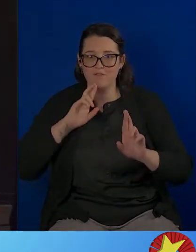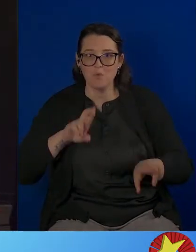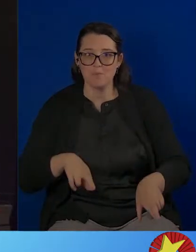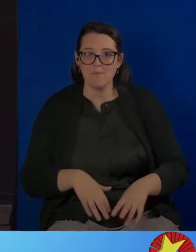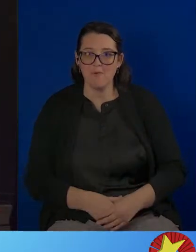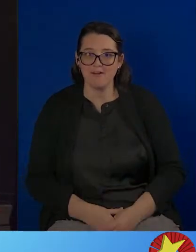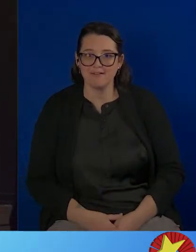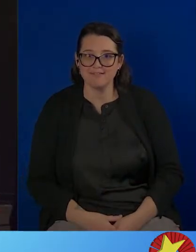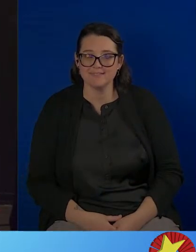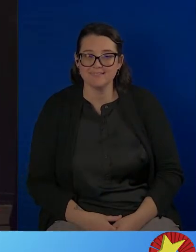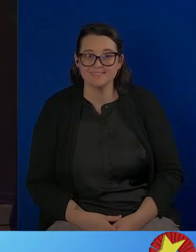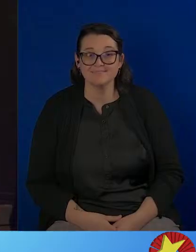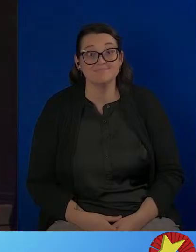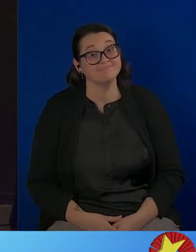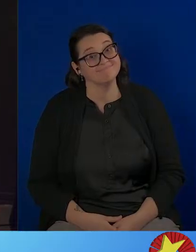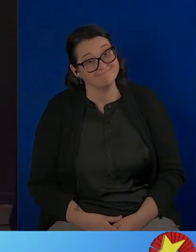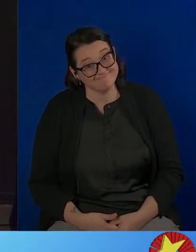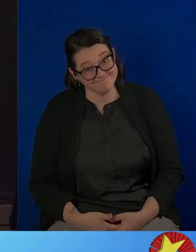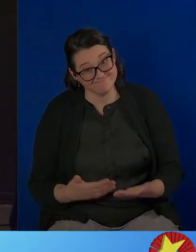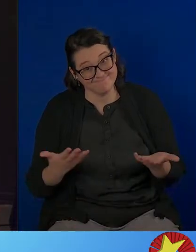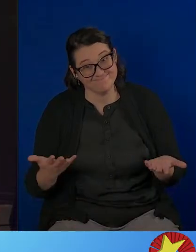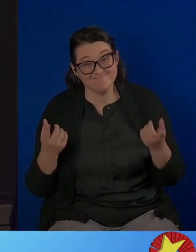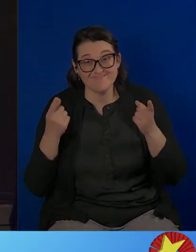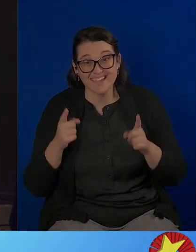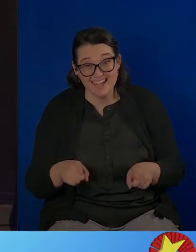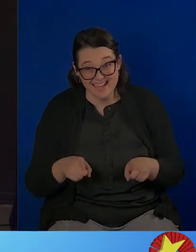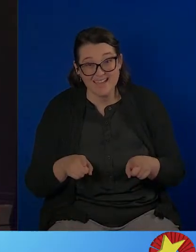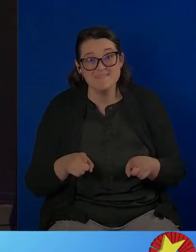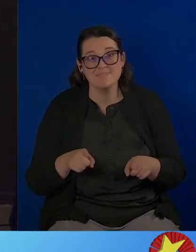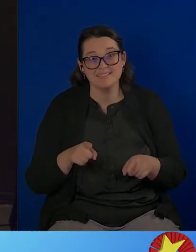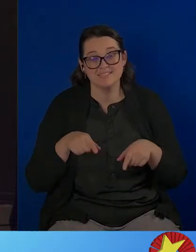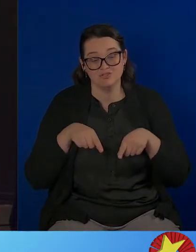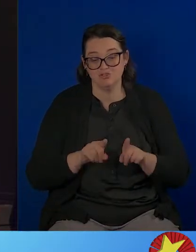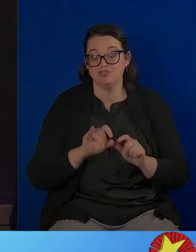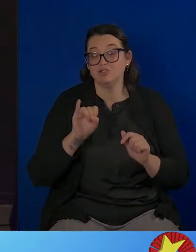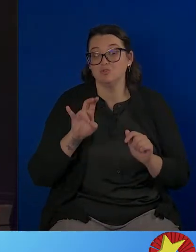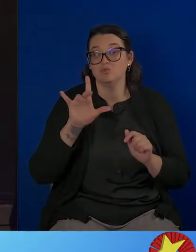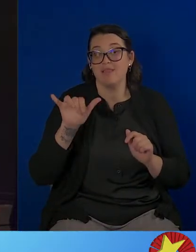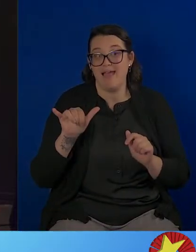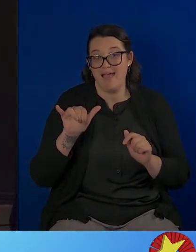At that time, during the July 2022 board meeting,